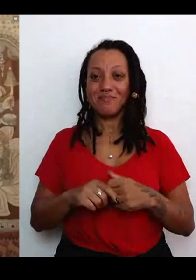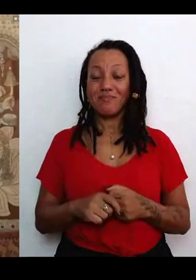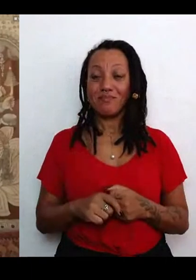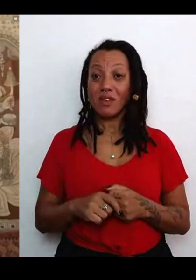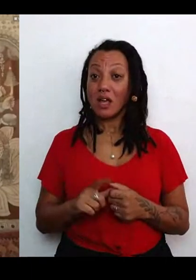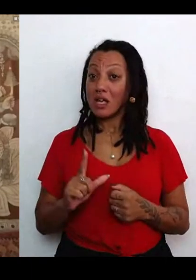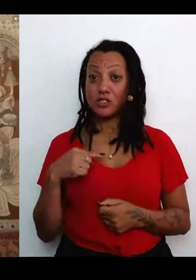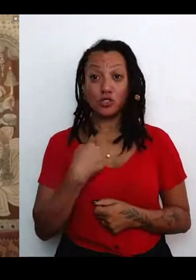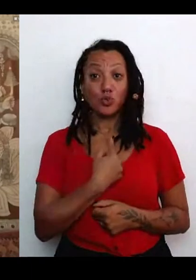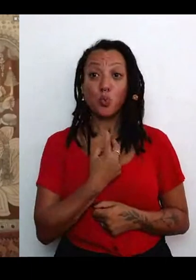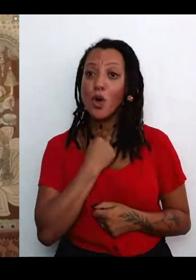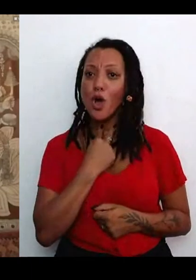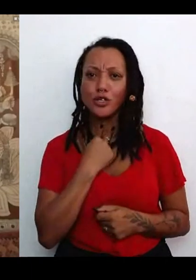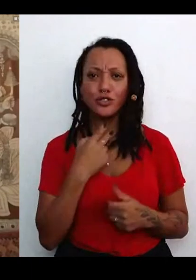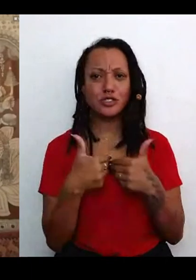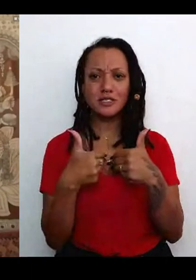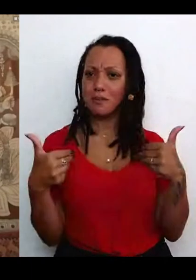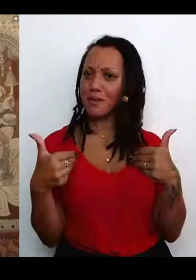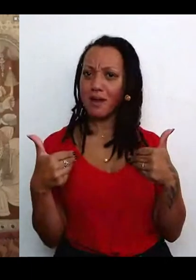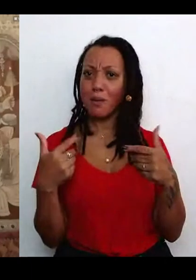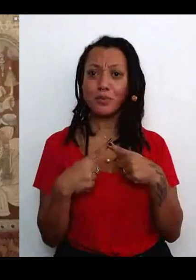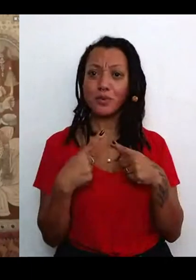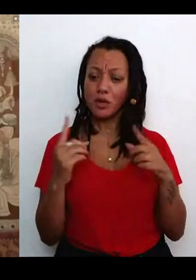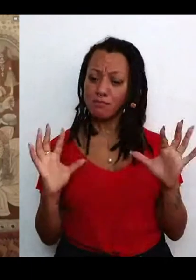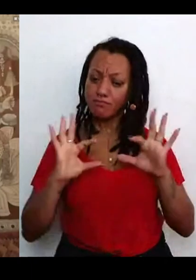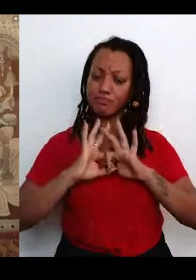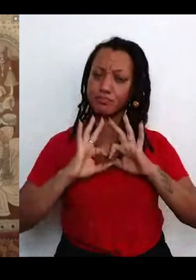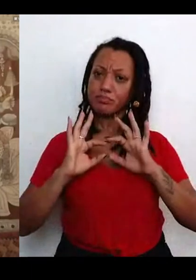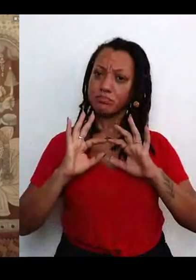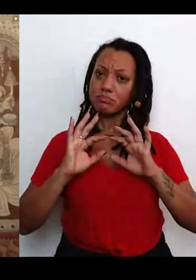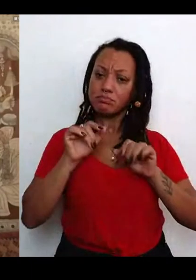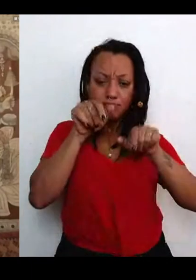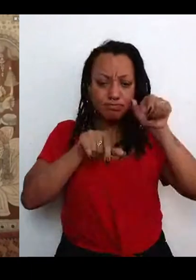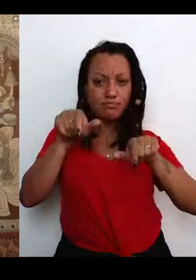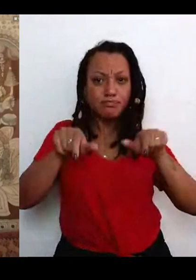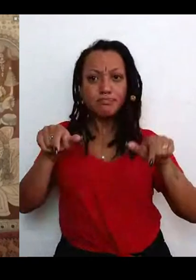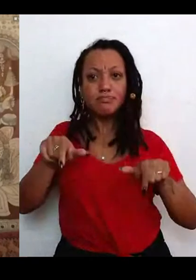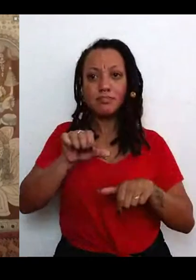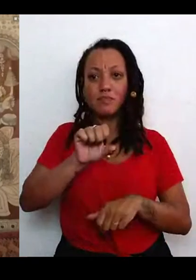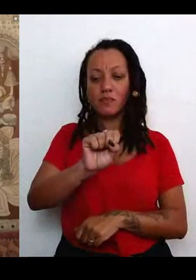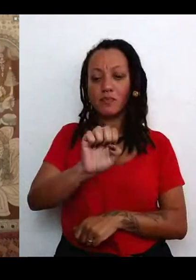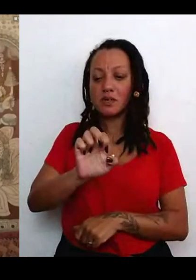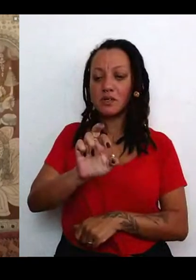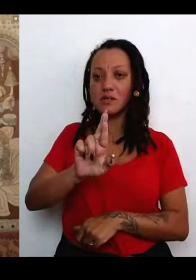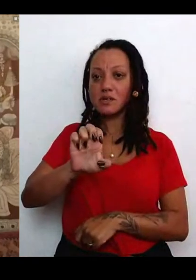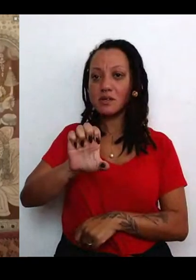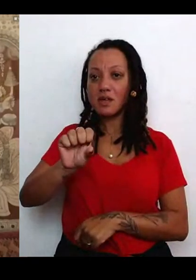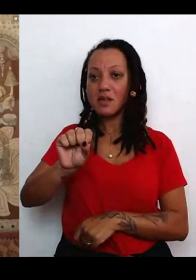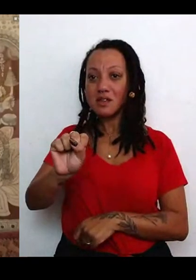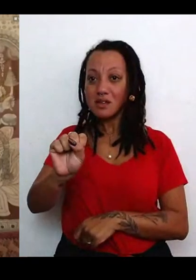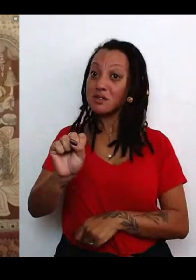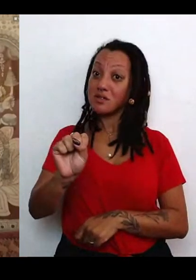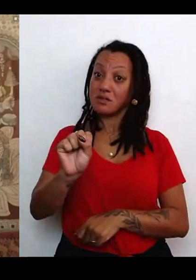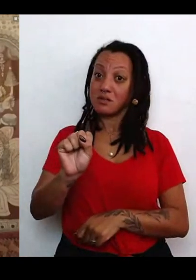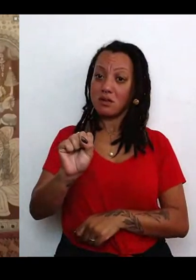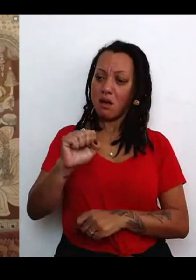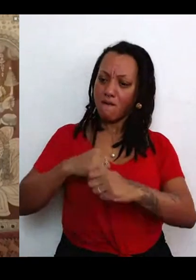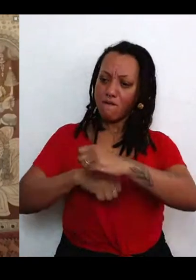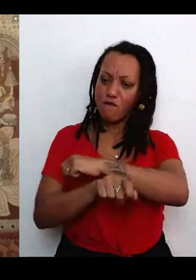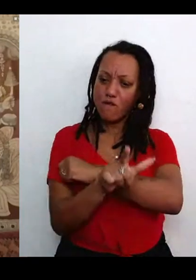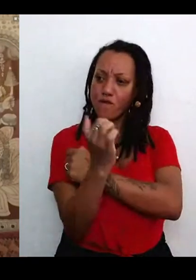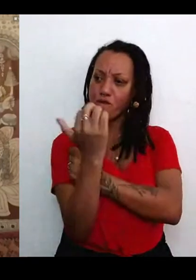oxygen we breathe the forests give us the hydrology and the water that quenches our thirst in The Thirst of the